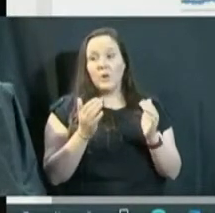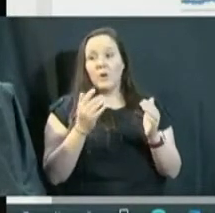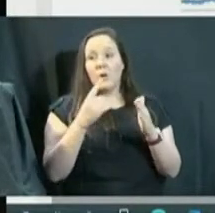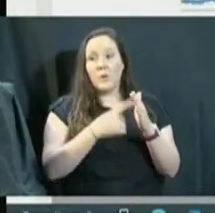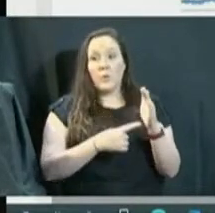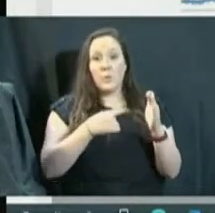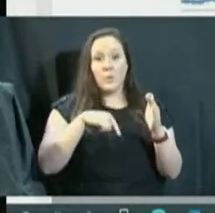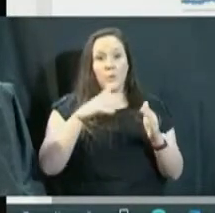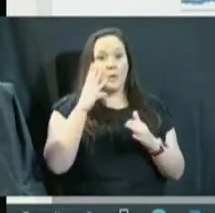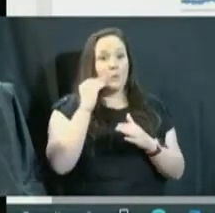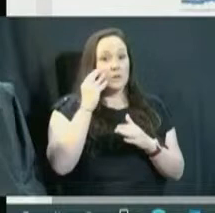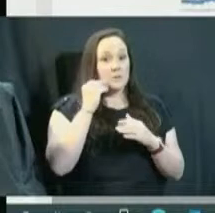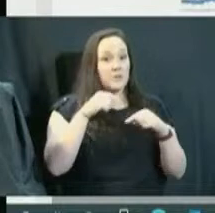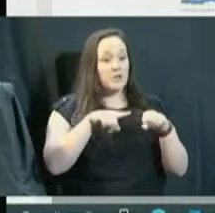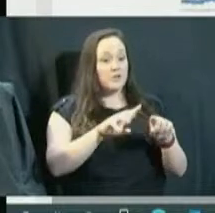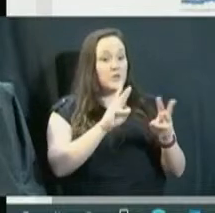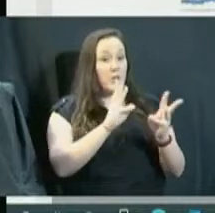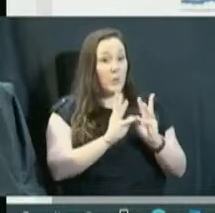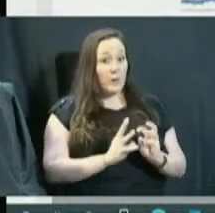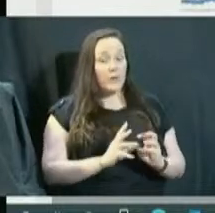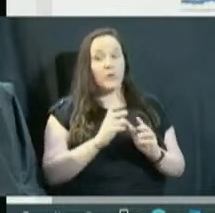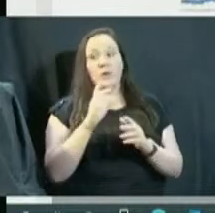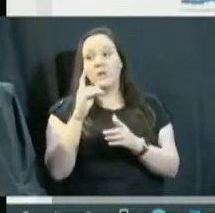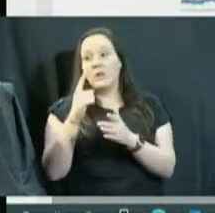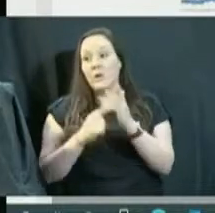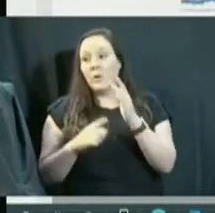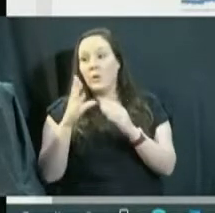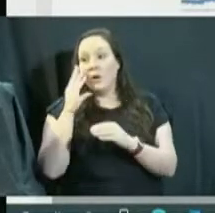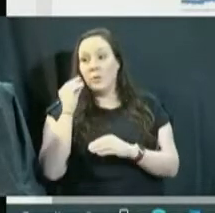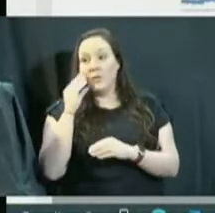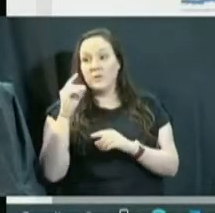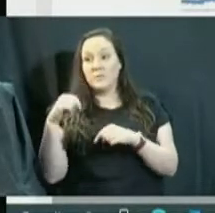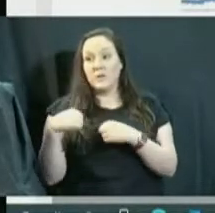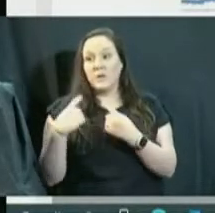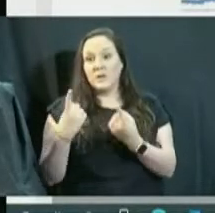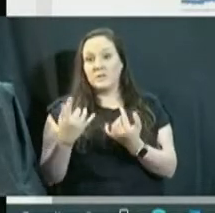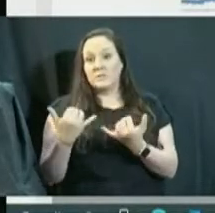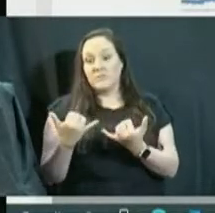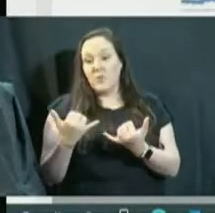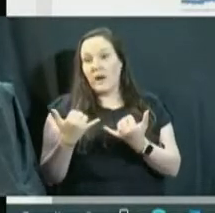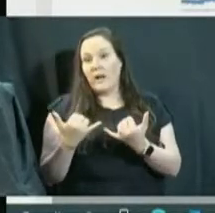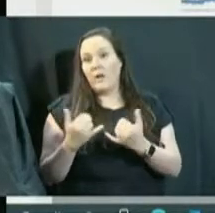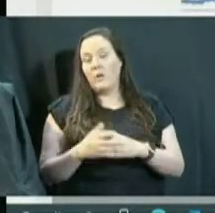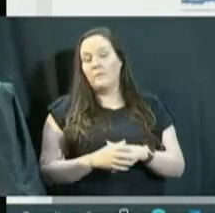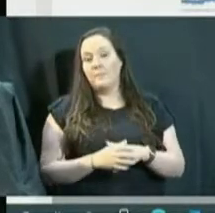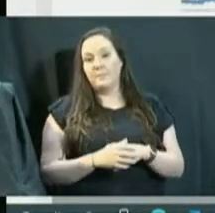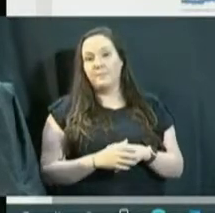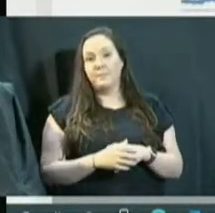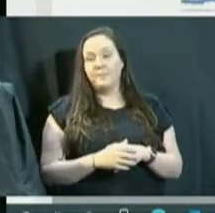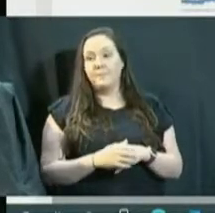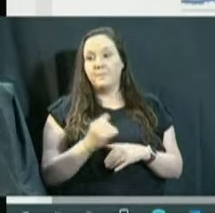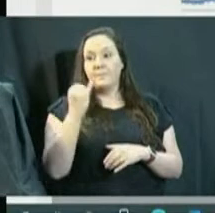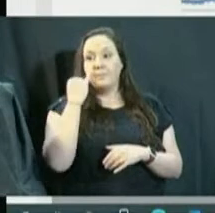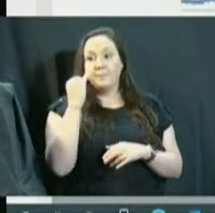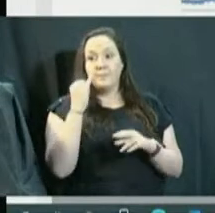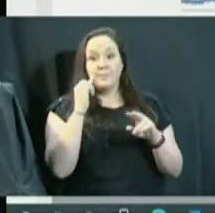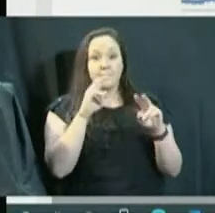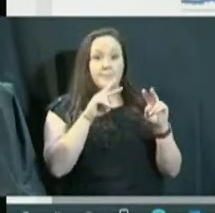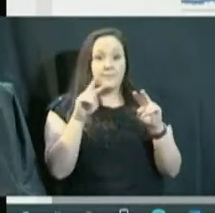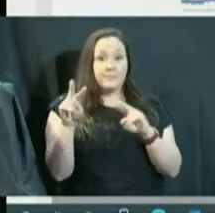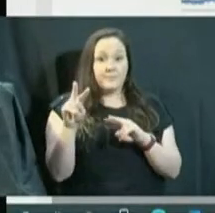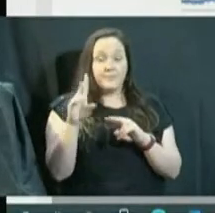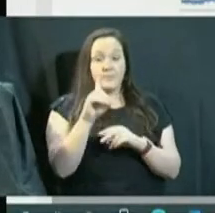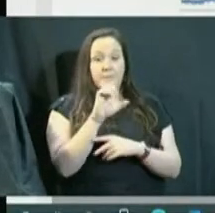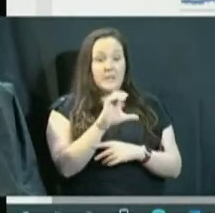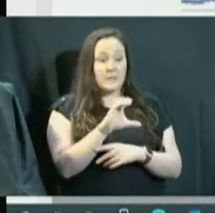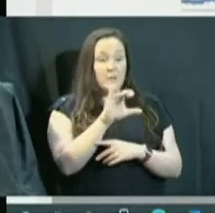we experienced in the winter surge and then what we've just kind of been, or we're currently going through. And so if you look in